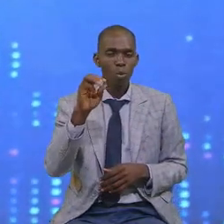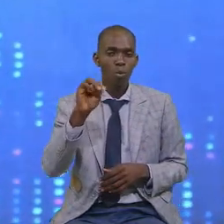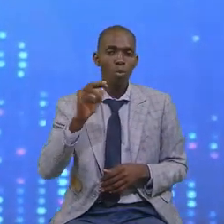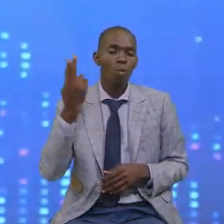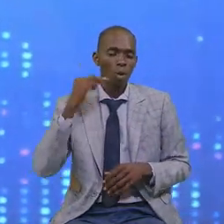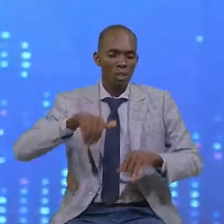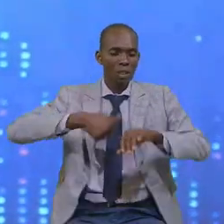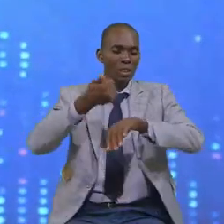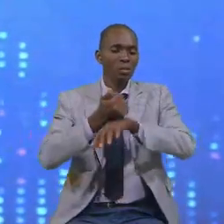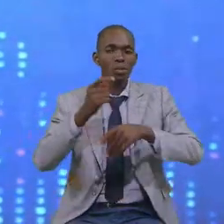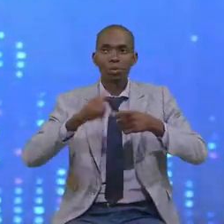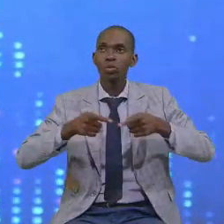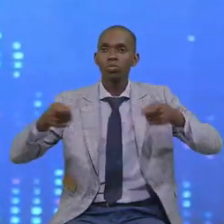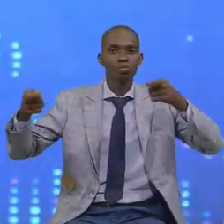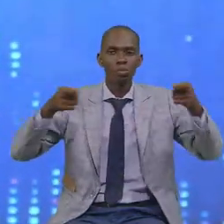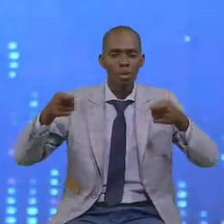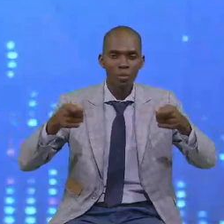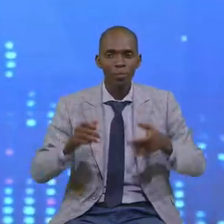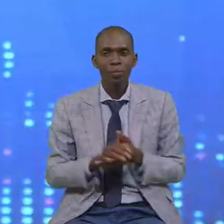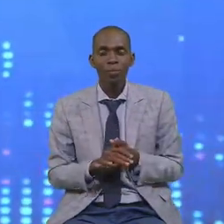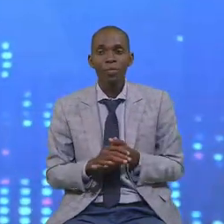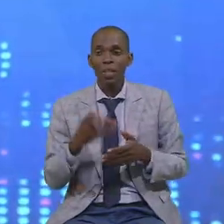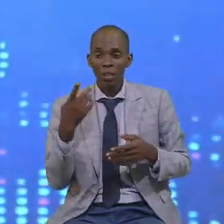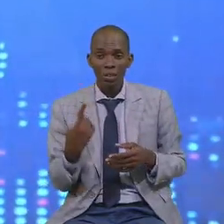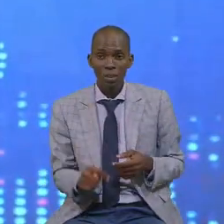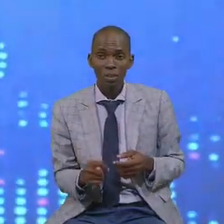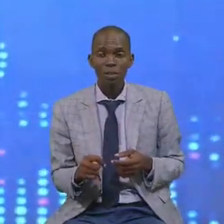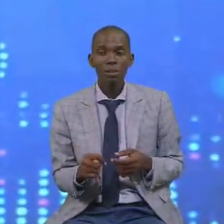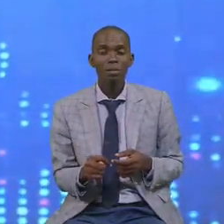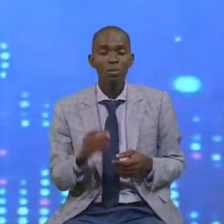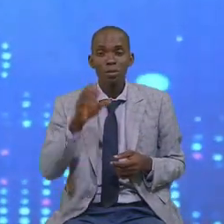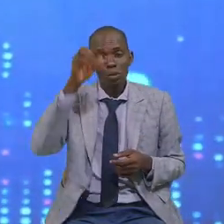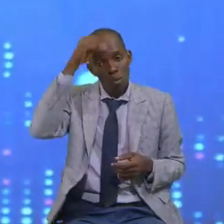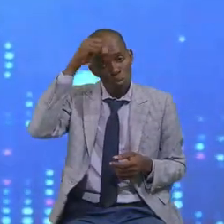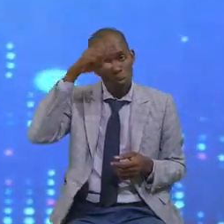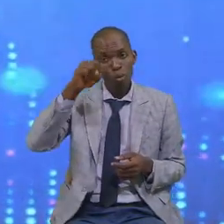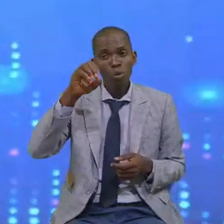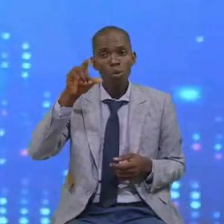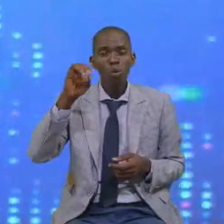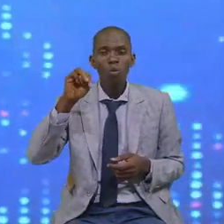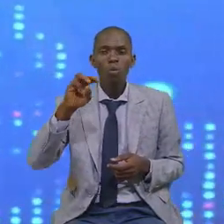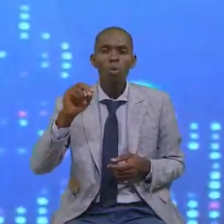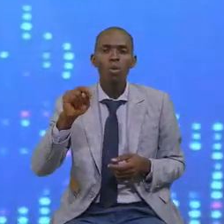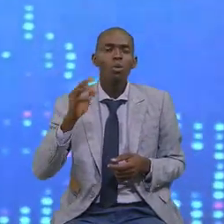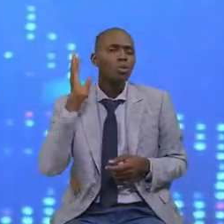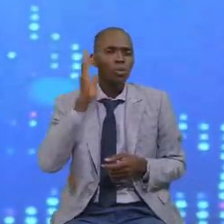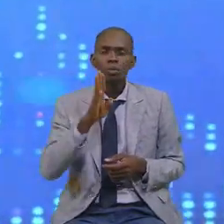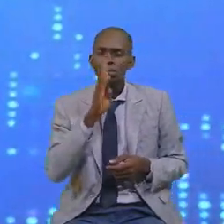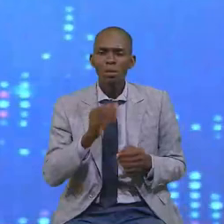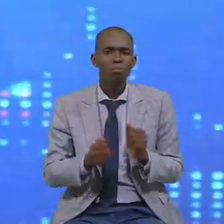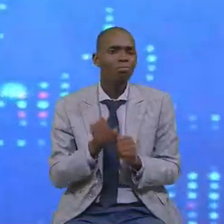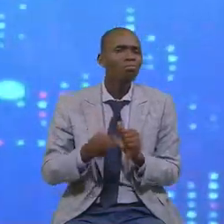reign. It should have been higher and greater than every king in